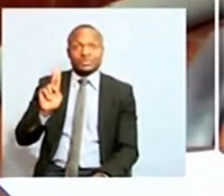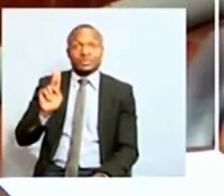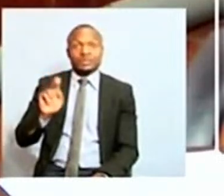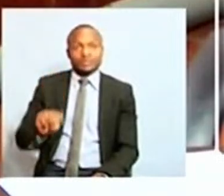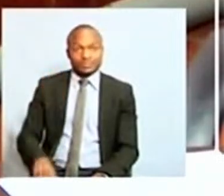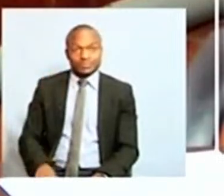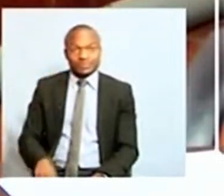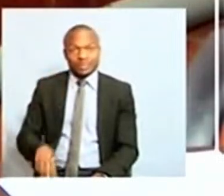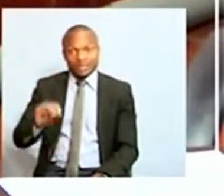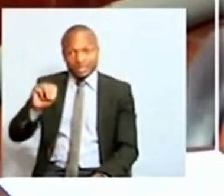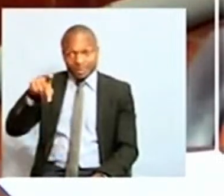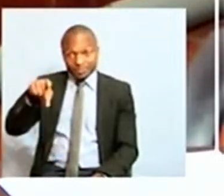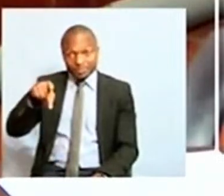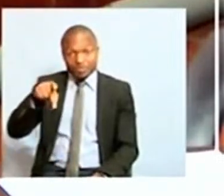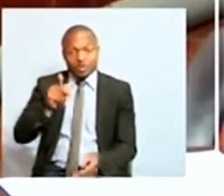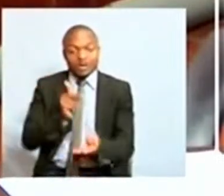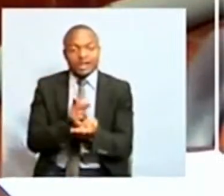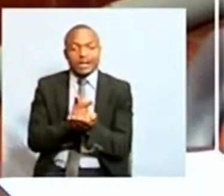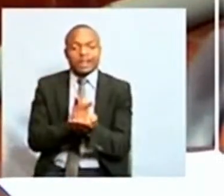representing Kalavo Central,